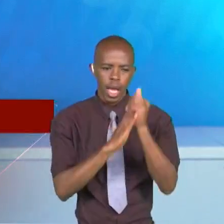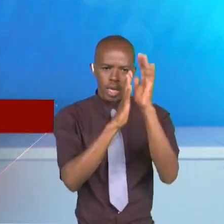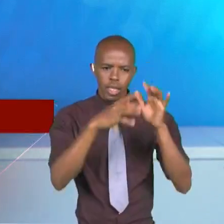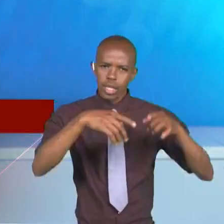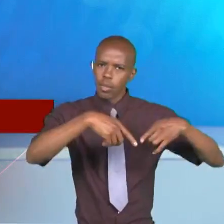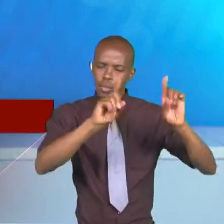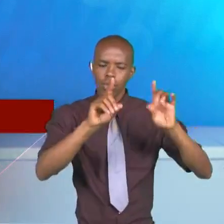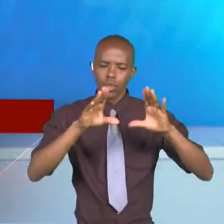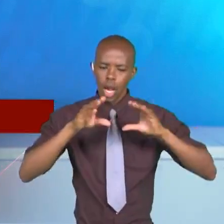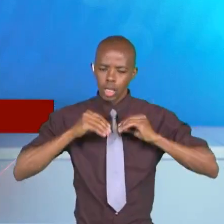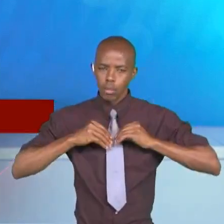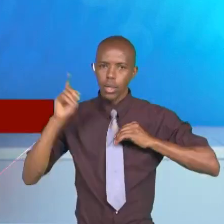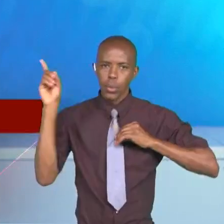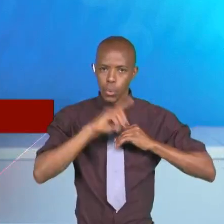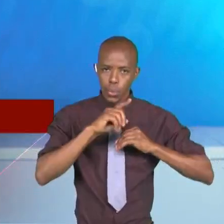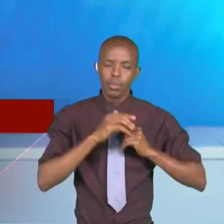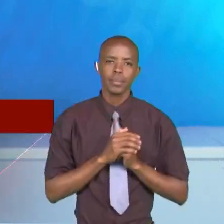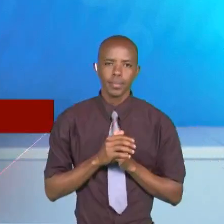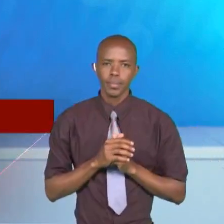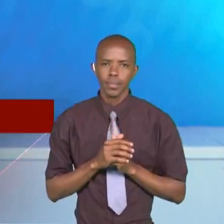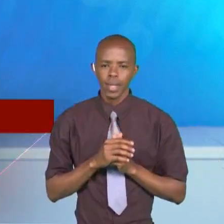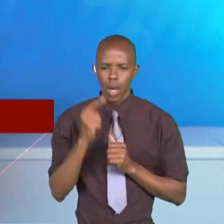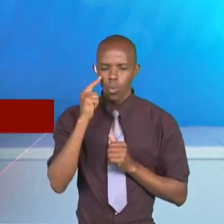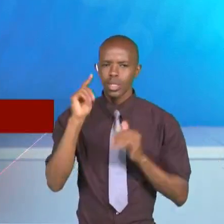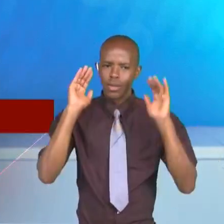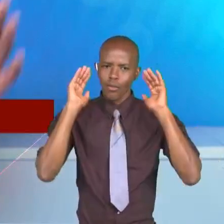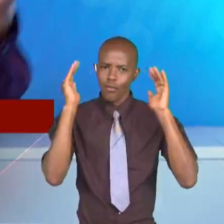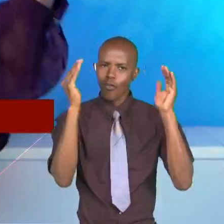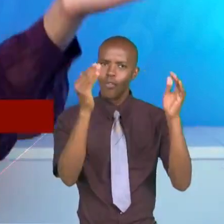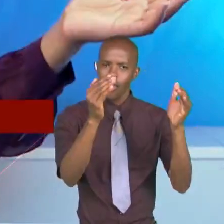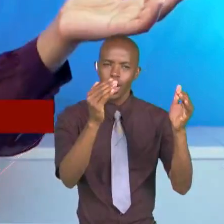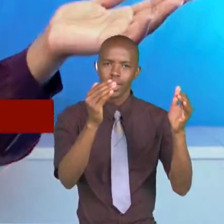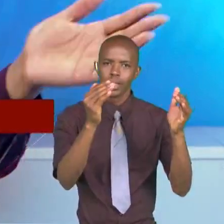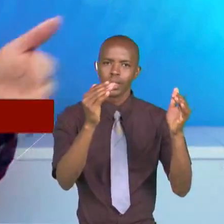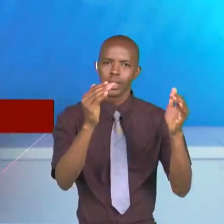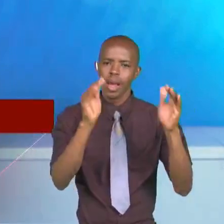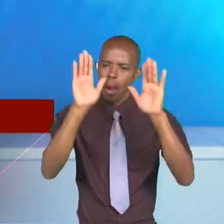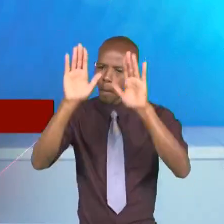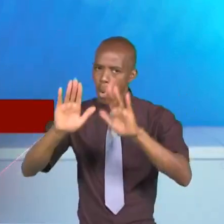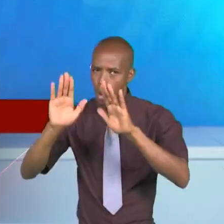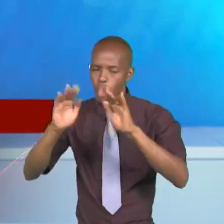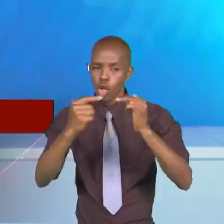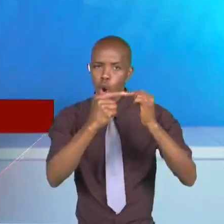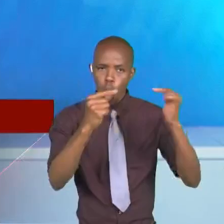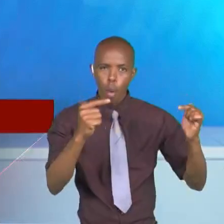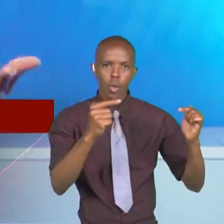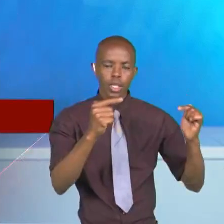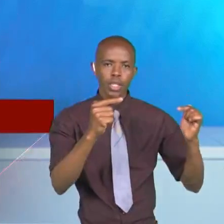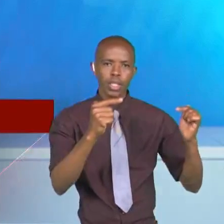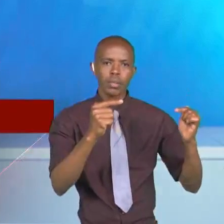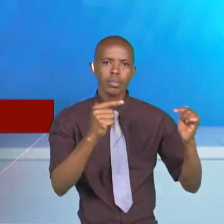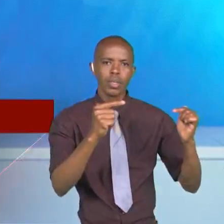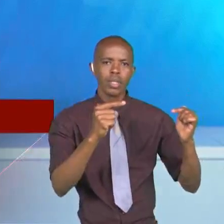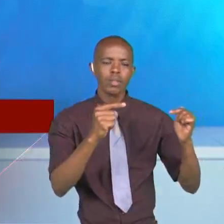have accepted, that, you know, at some point we saw them focusing mostly on major rallies when the opponent was going pretty much door to door, you